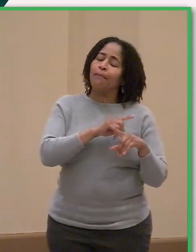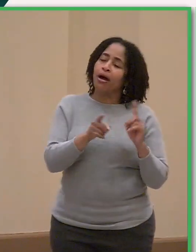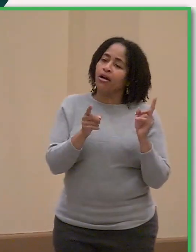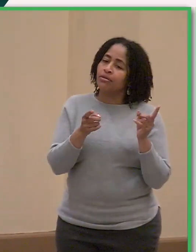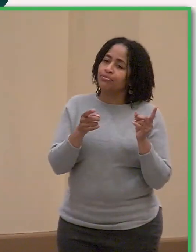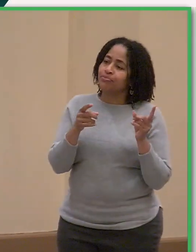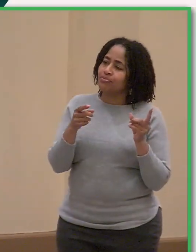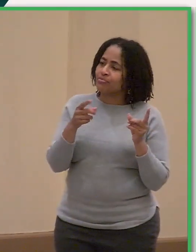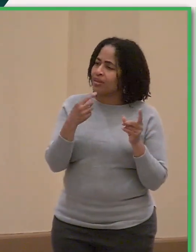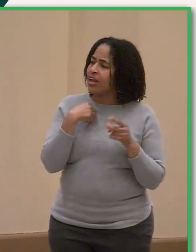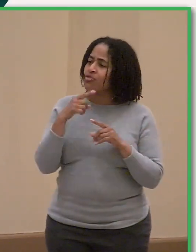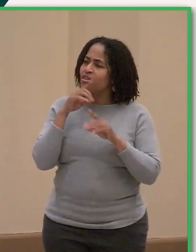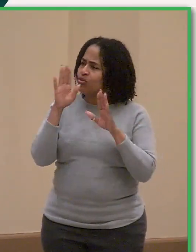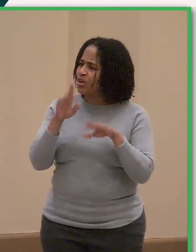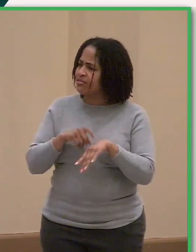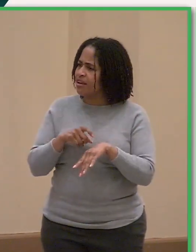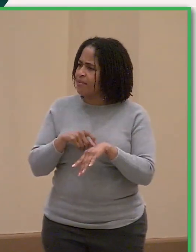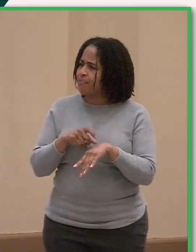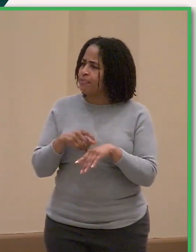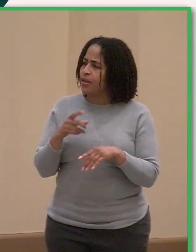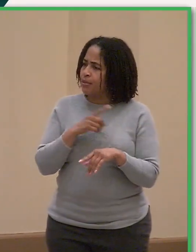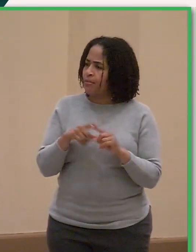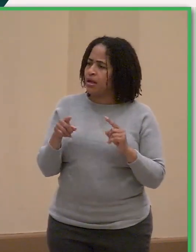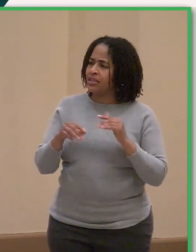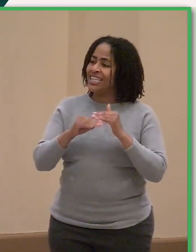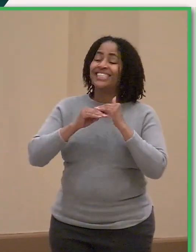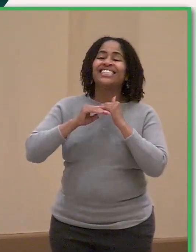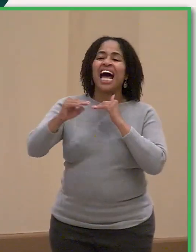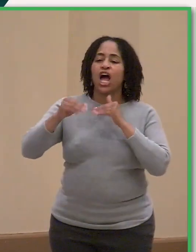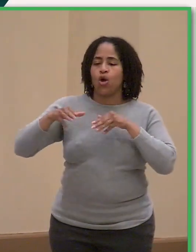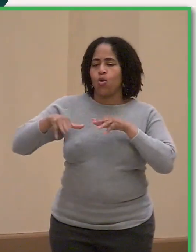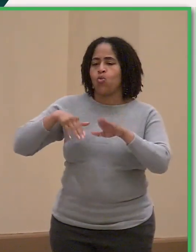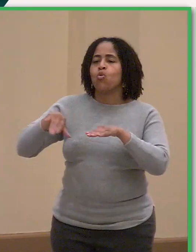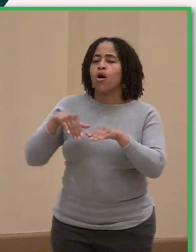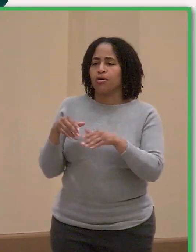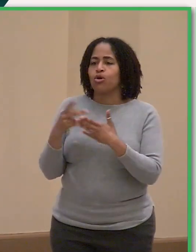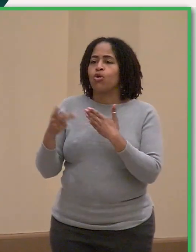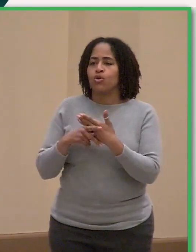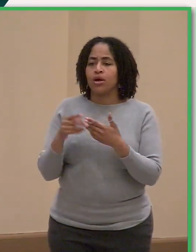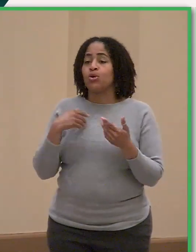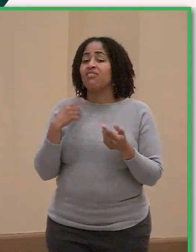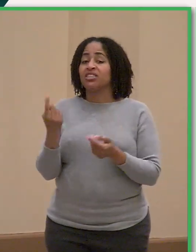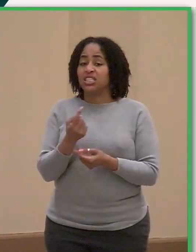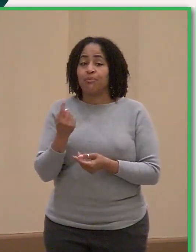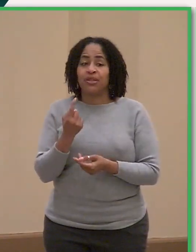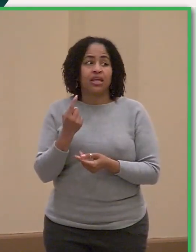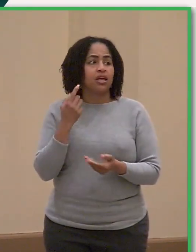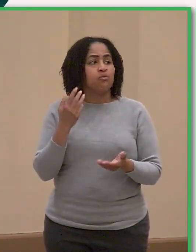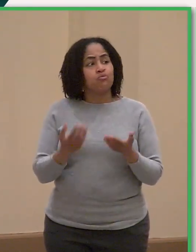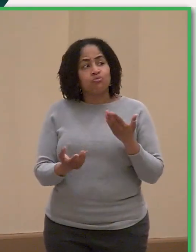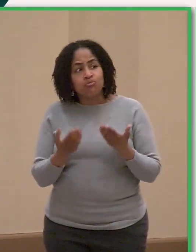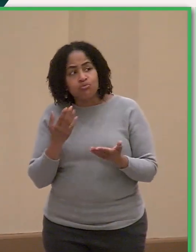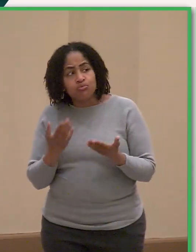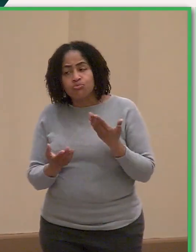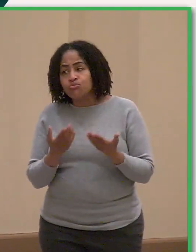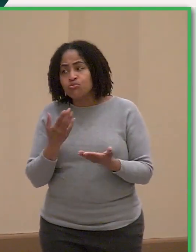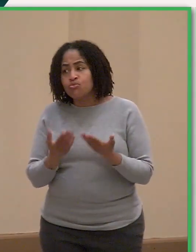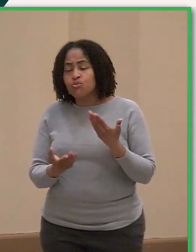number of years ago. We had a great time. But it doesn't exist anymore. Not at that corner. But we've got something probably even